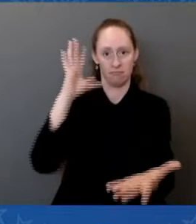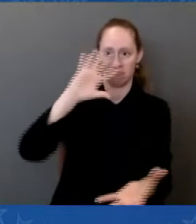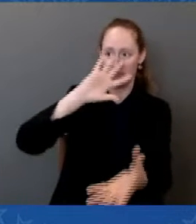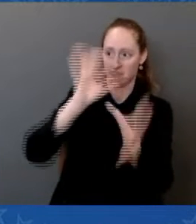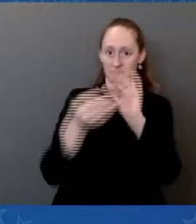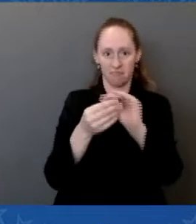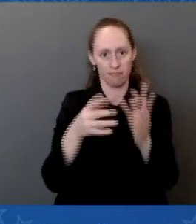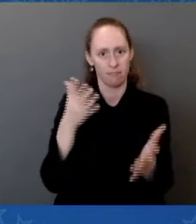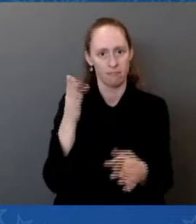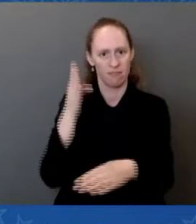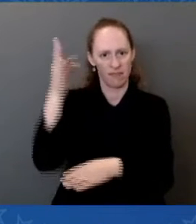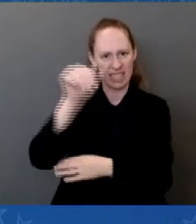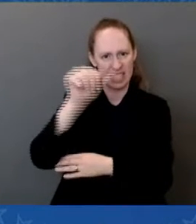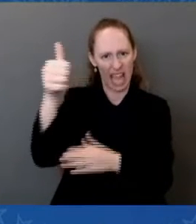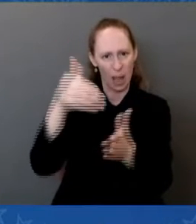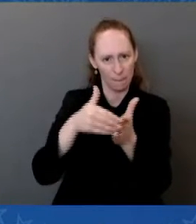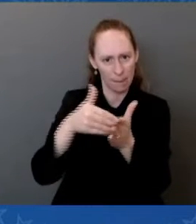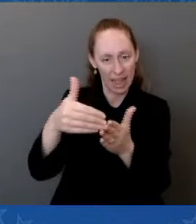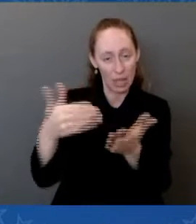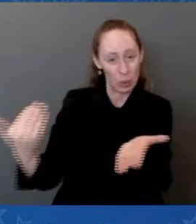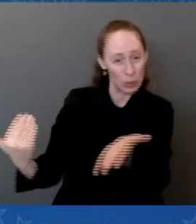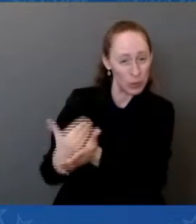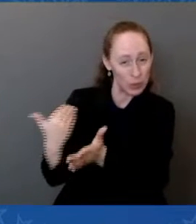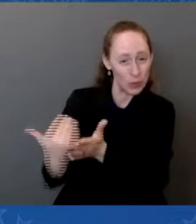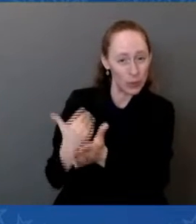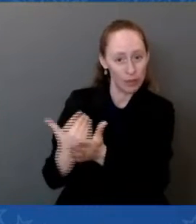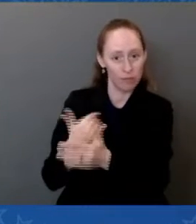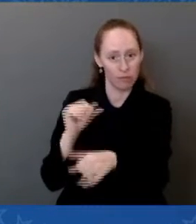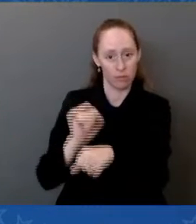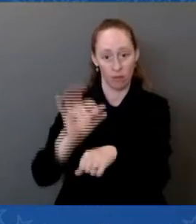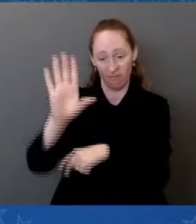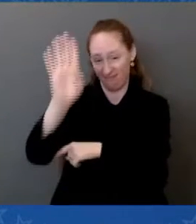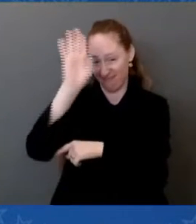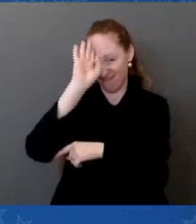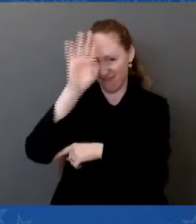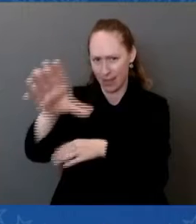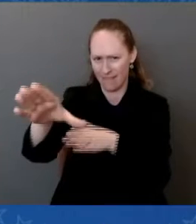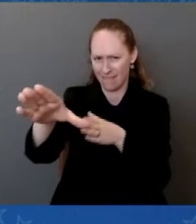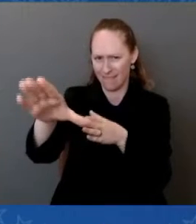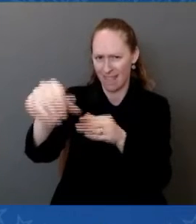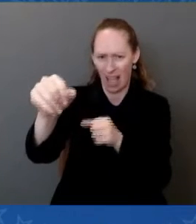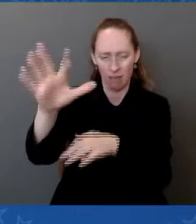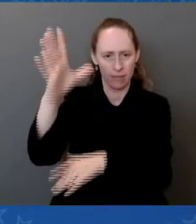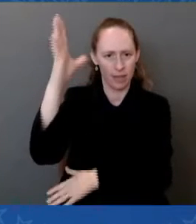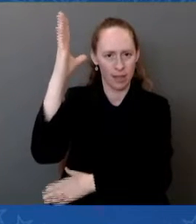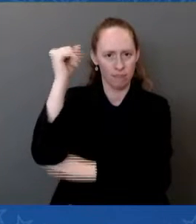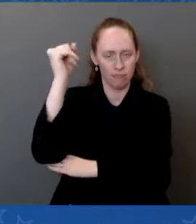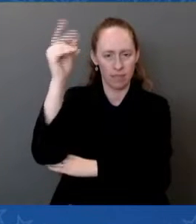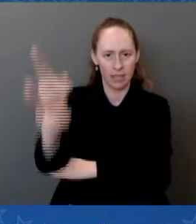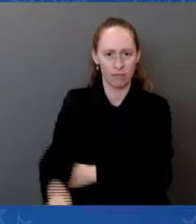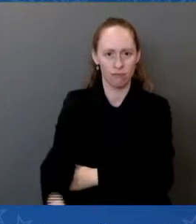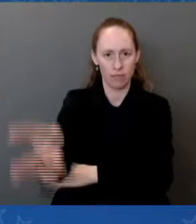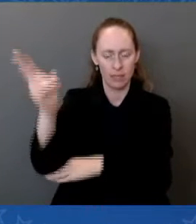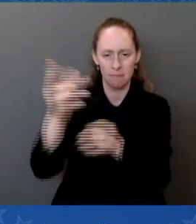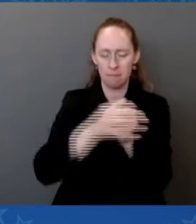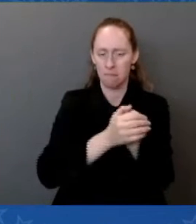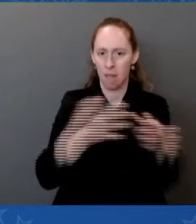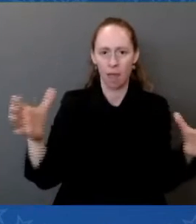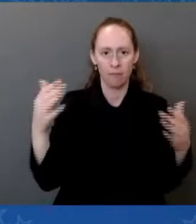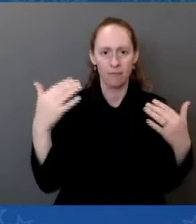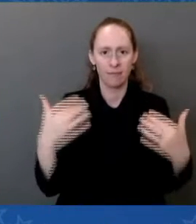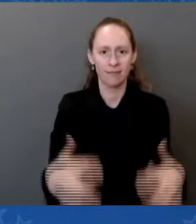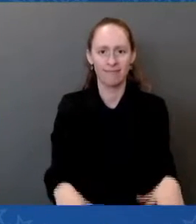in all of American history. In August, we also saw that the share of Americans who are working on our economy went